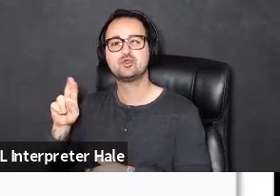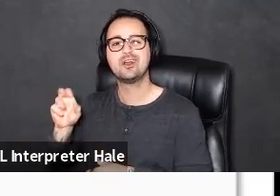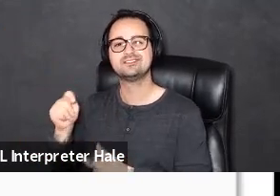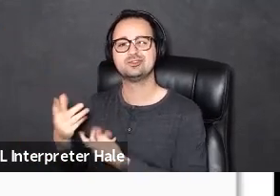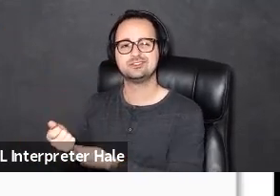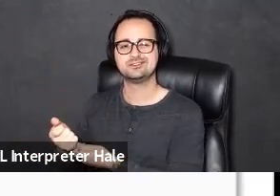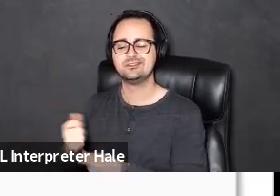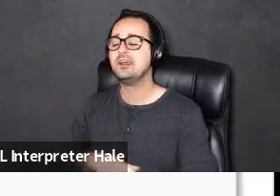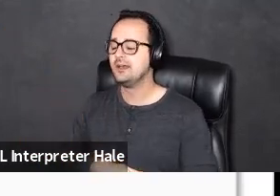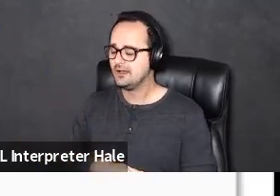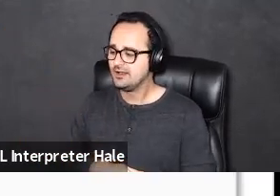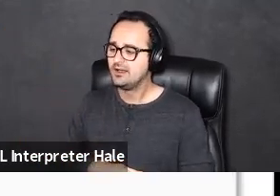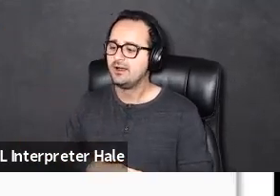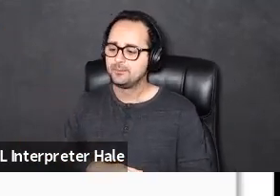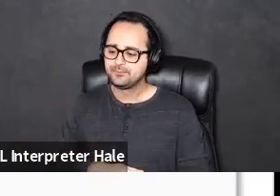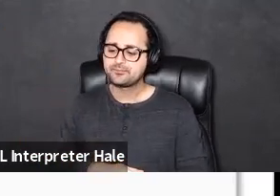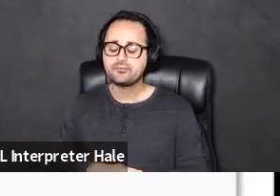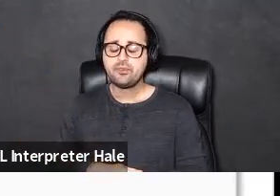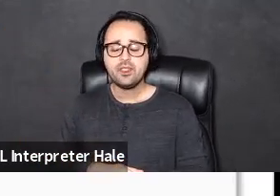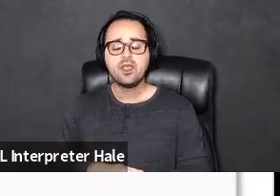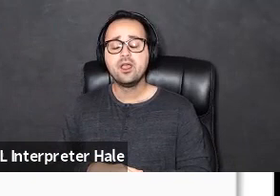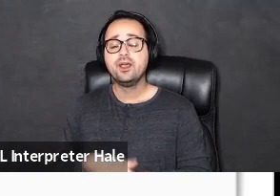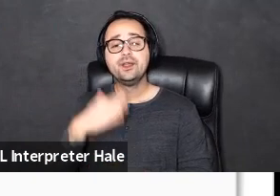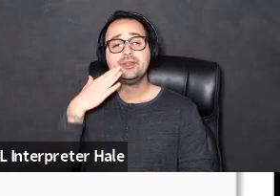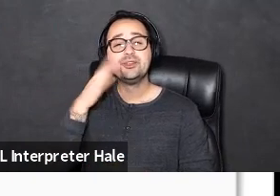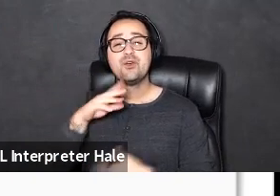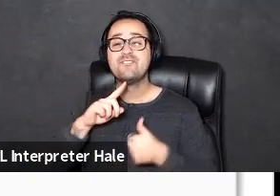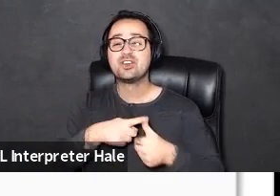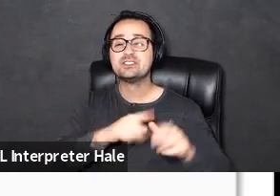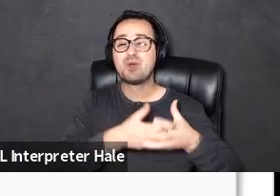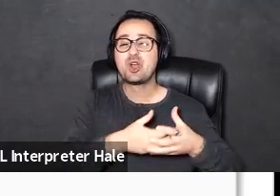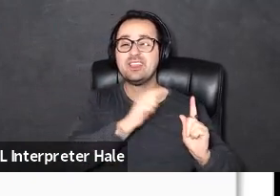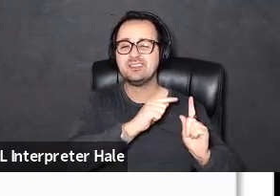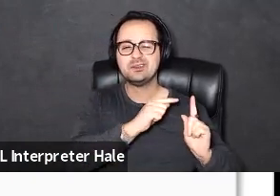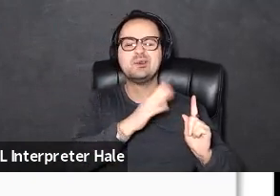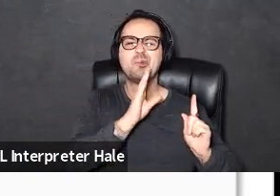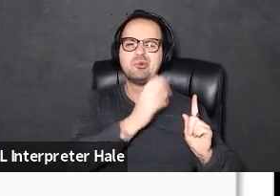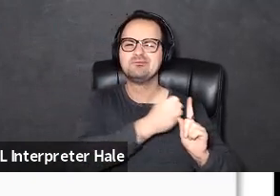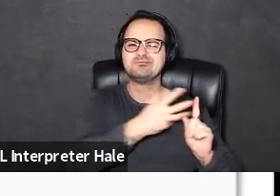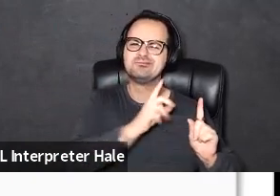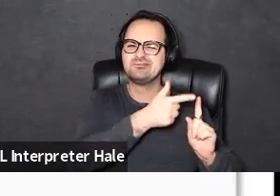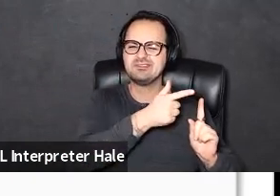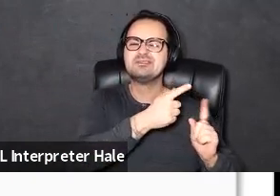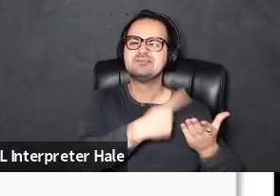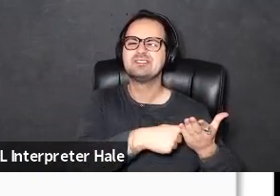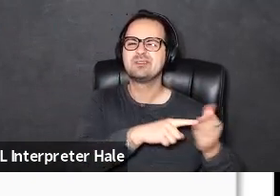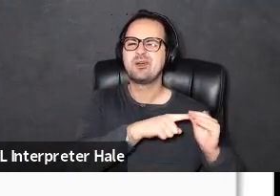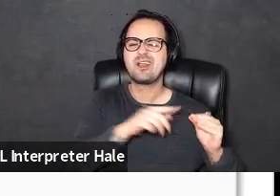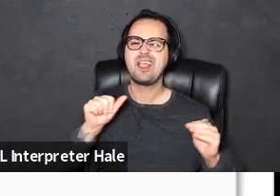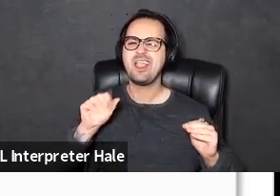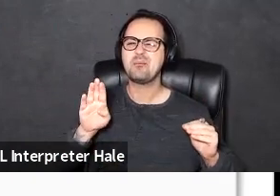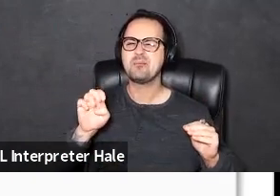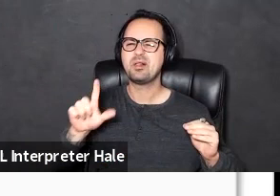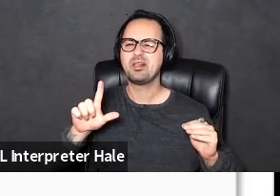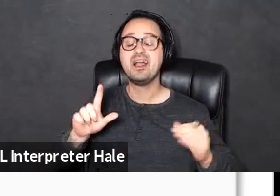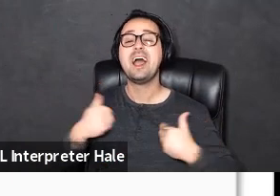know, and one of the things with a first party trust, and we'll get into it when we talk about ABLE, is there are what